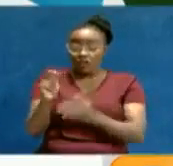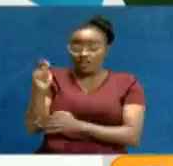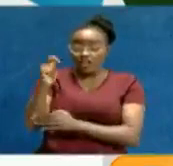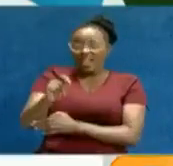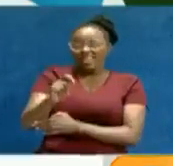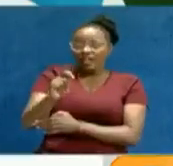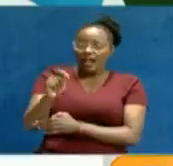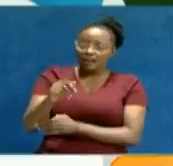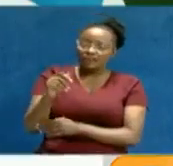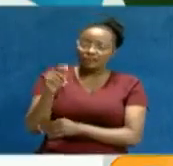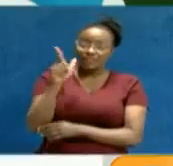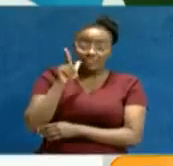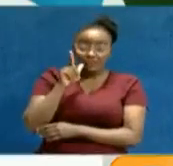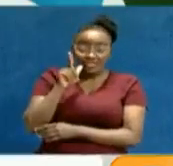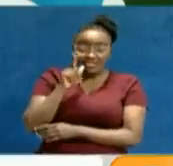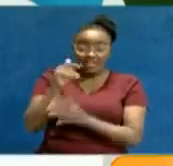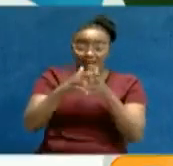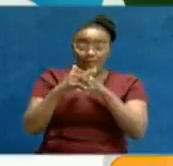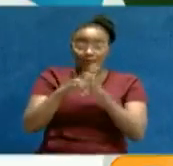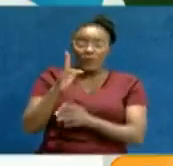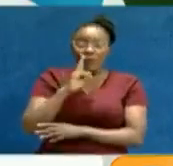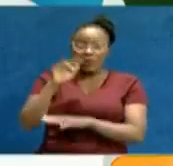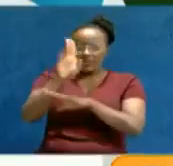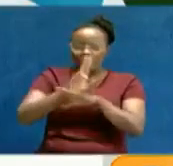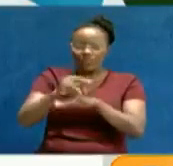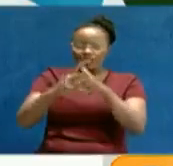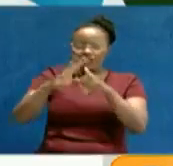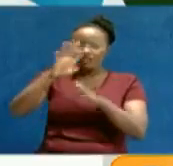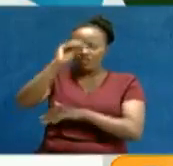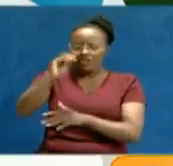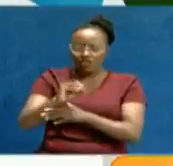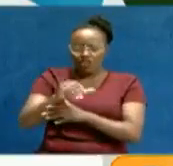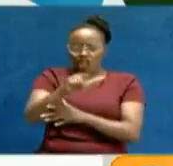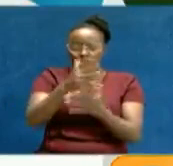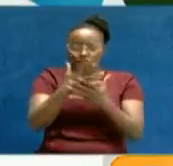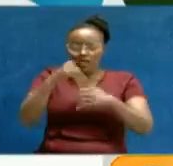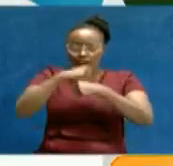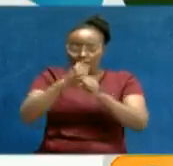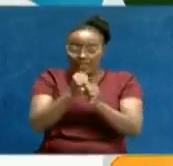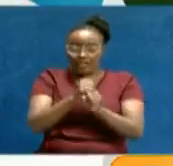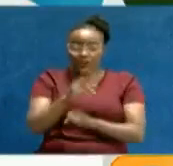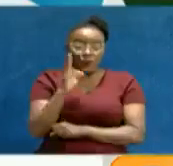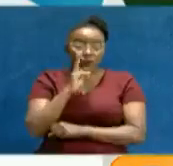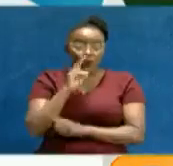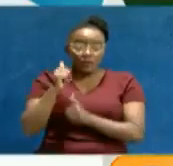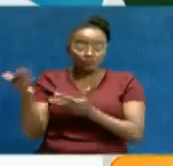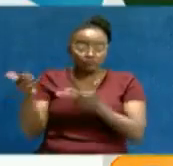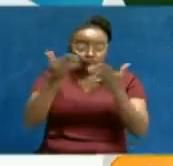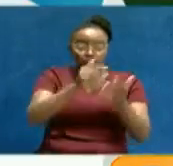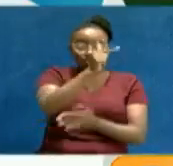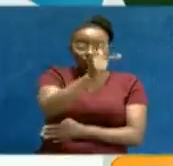Kenyan British American Tobacco Company to use 75% of local content in making cigarettes exported to